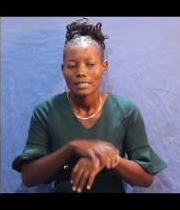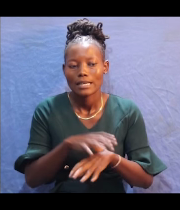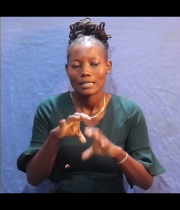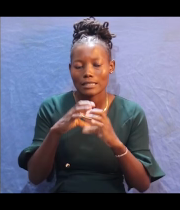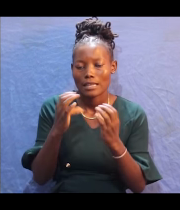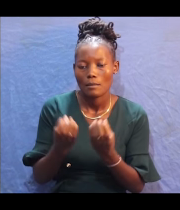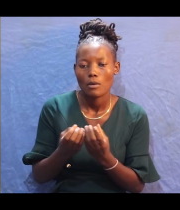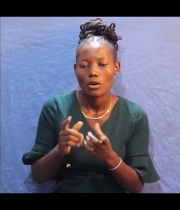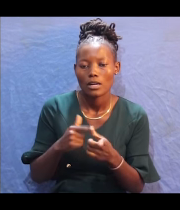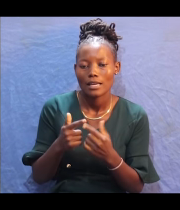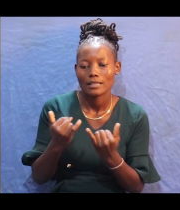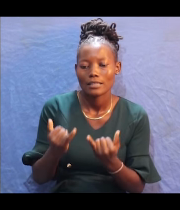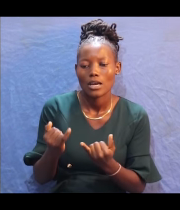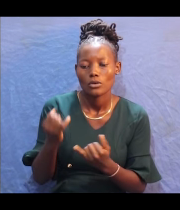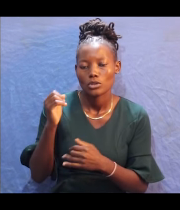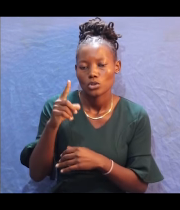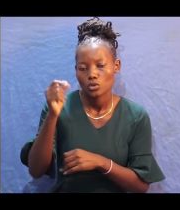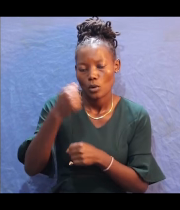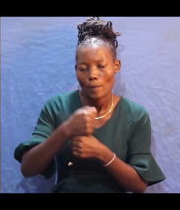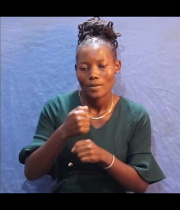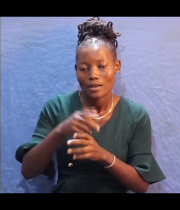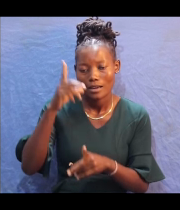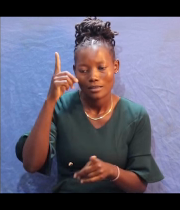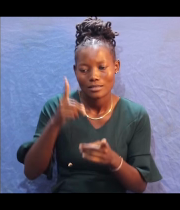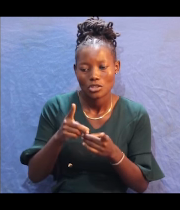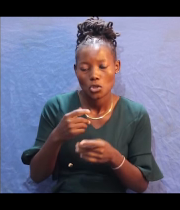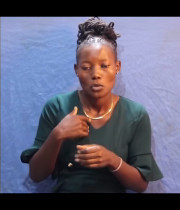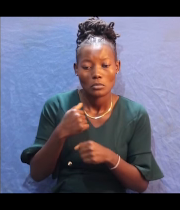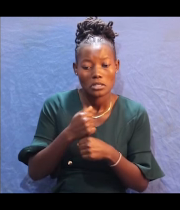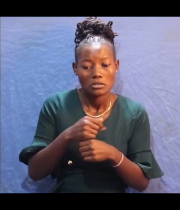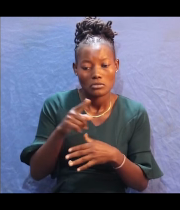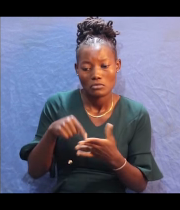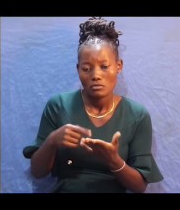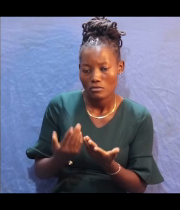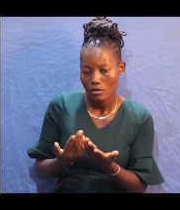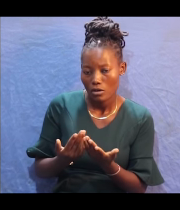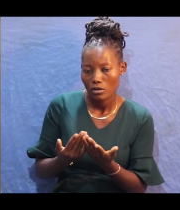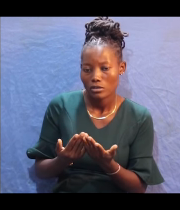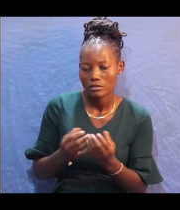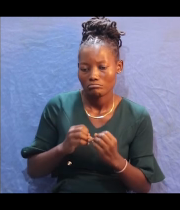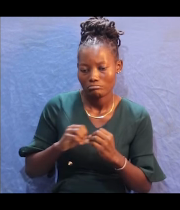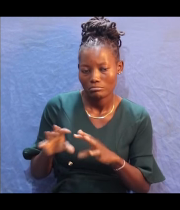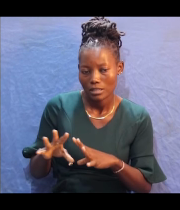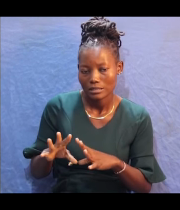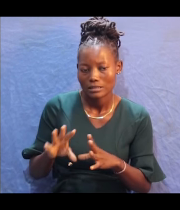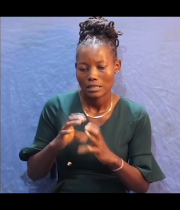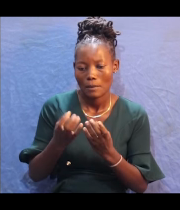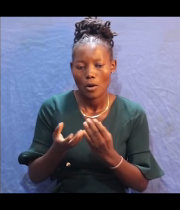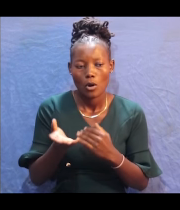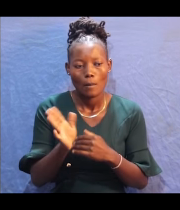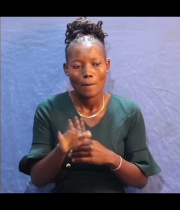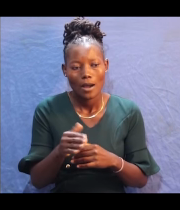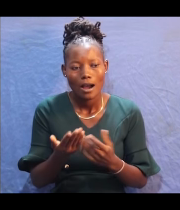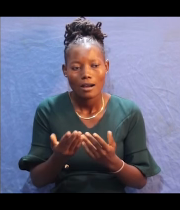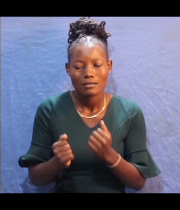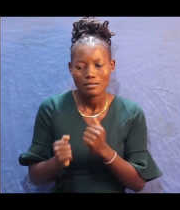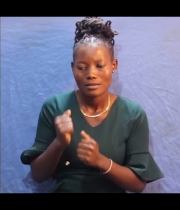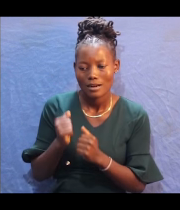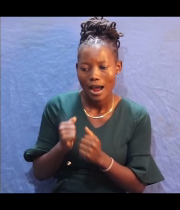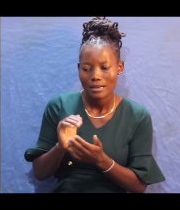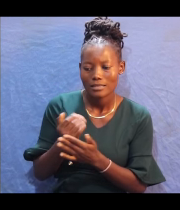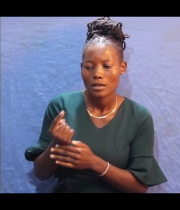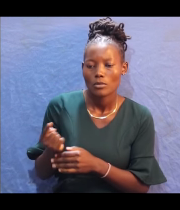and now she needs to make a decision. What do I do now? Do I run forward? Do I pass the ball back? Someone is coming.